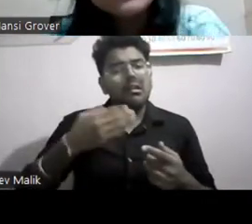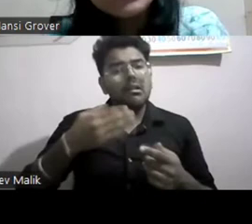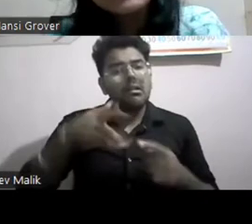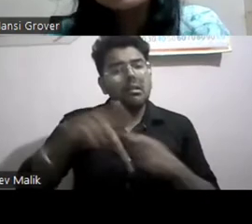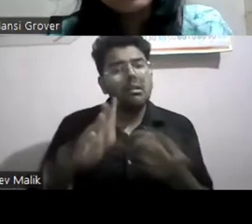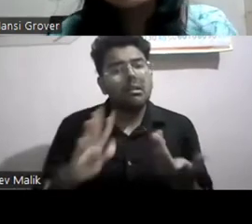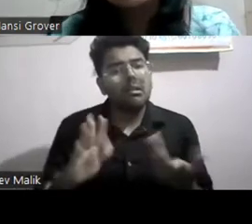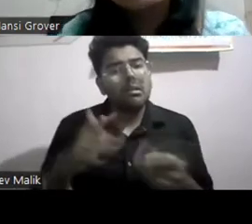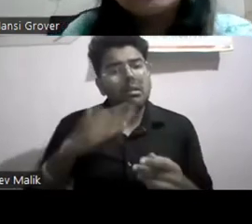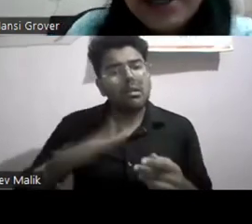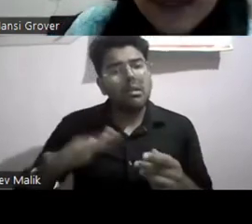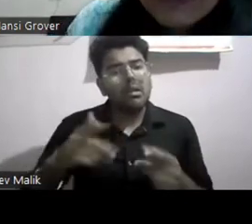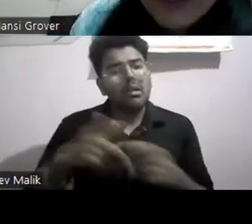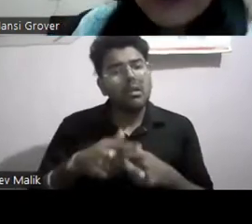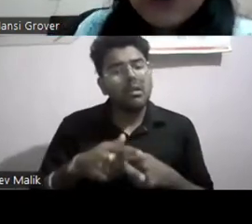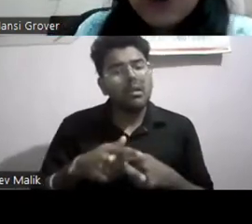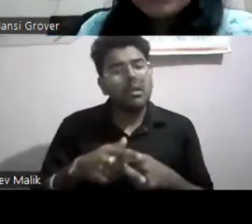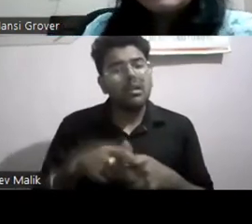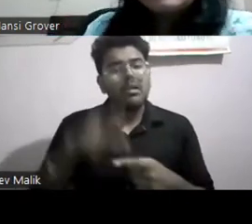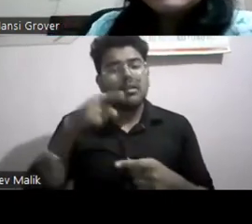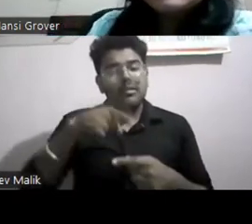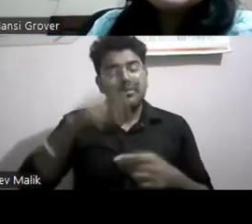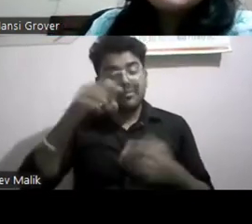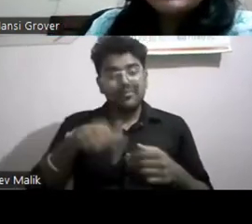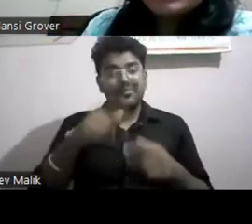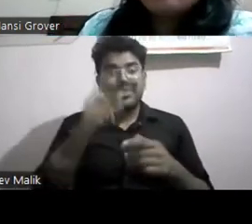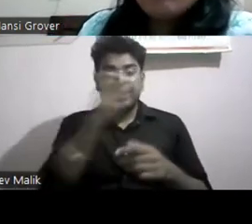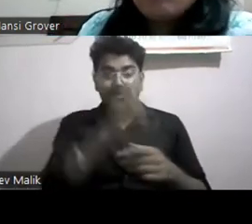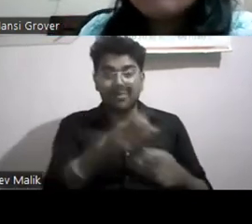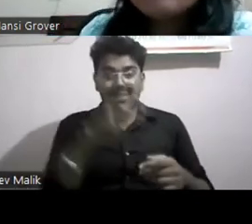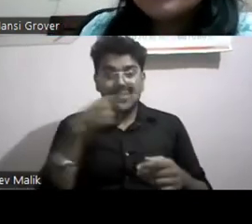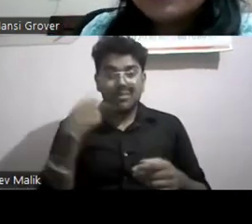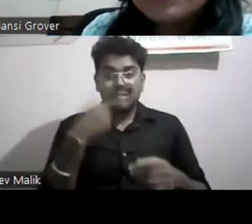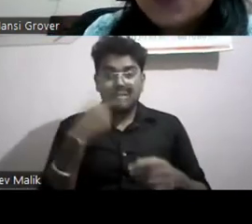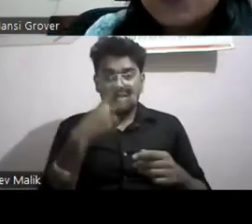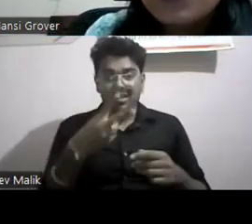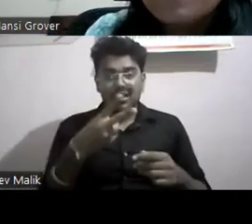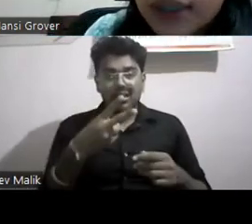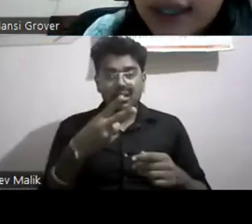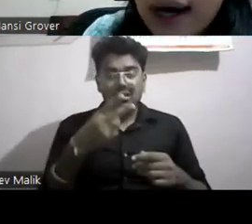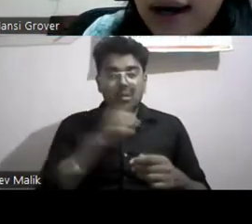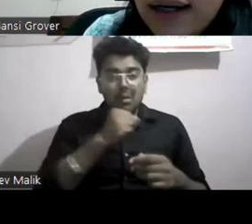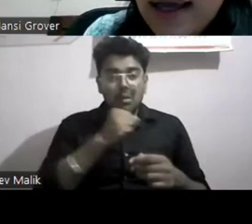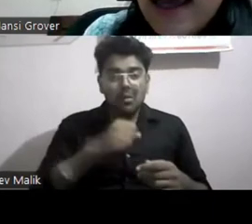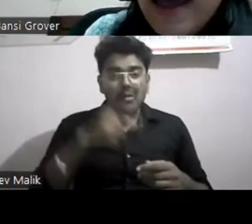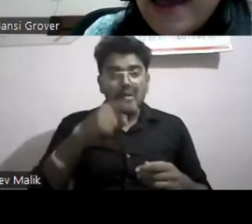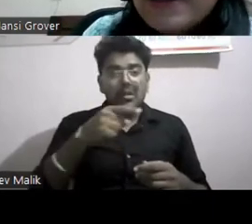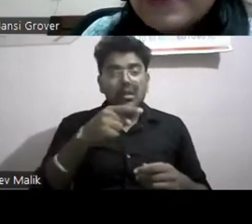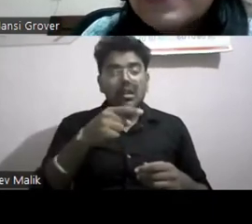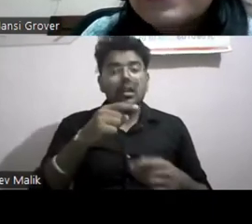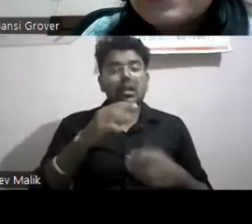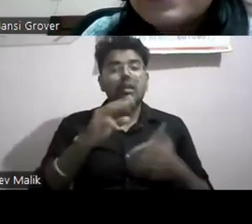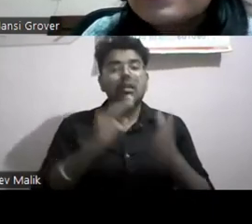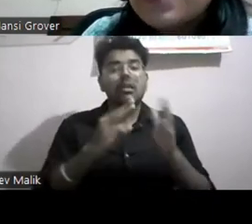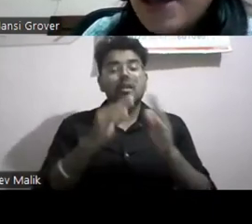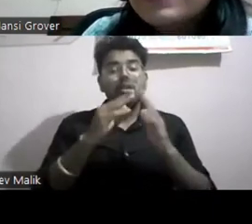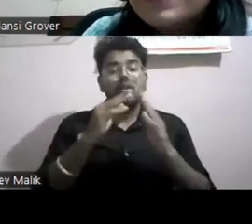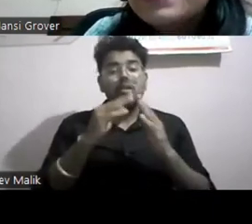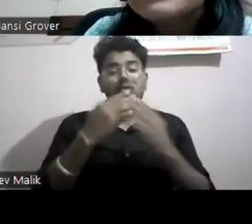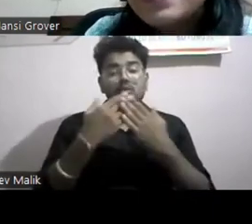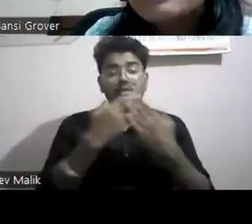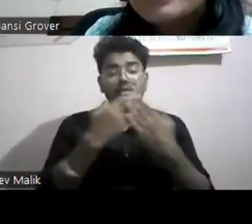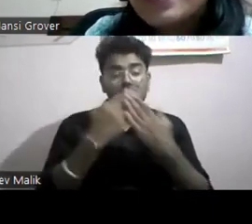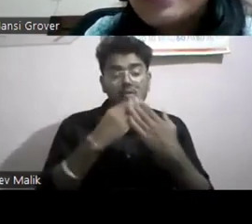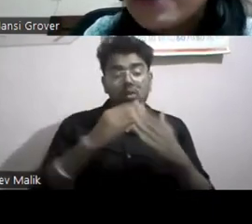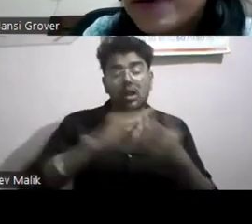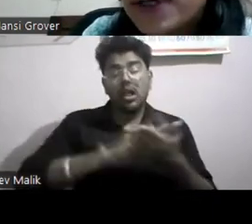And the person who's talking to Jhilmil right now, he is the head of the school, Muskan, and